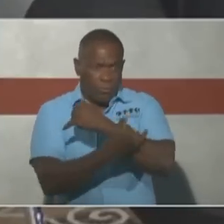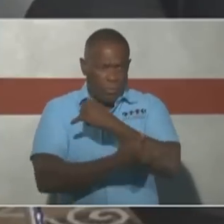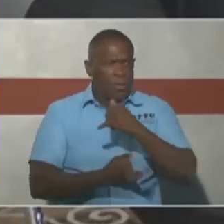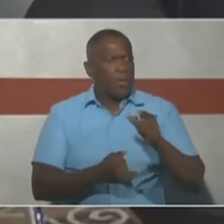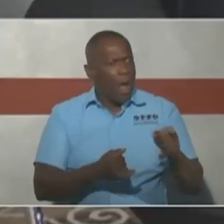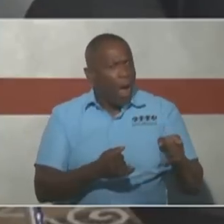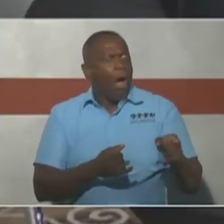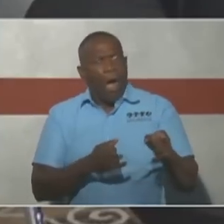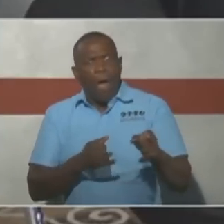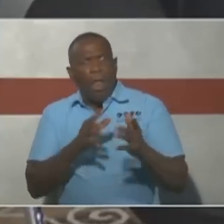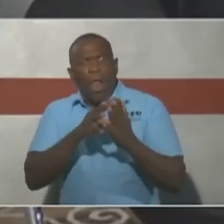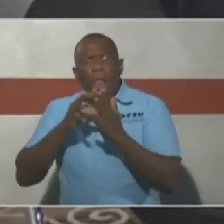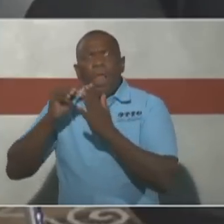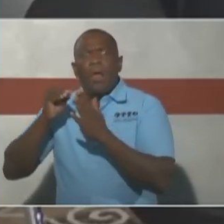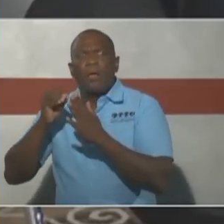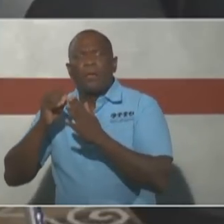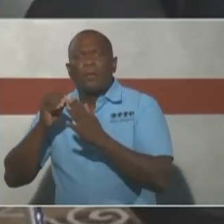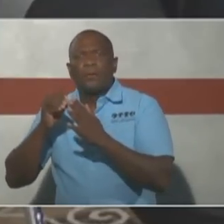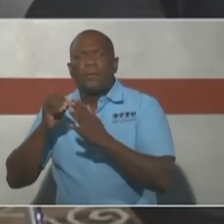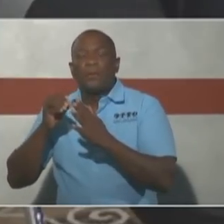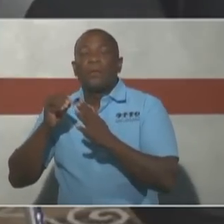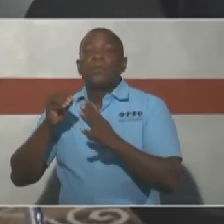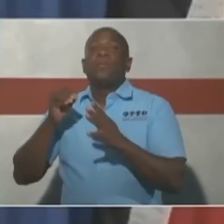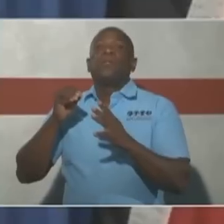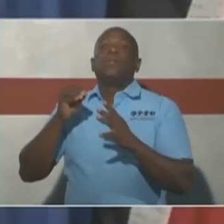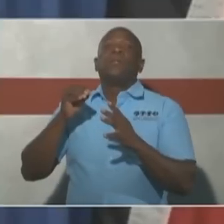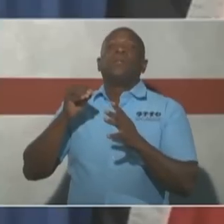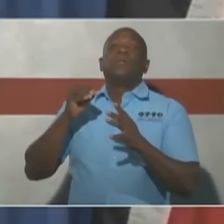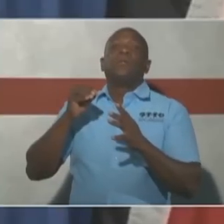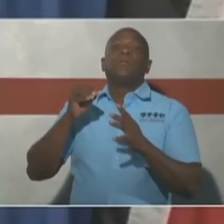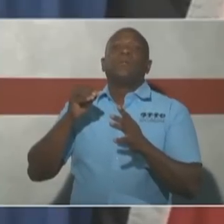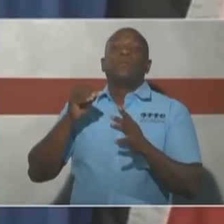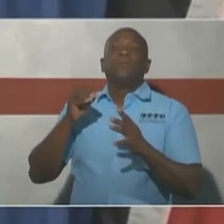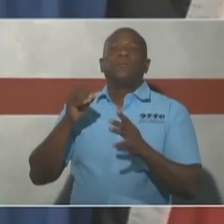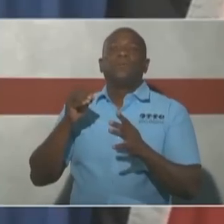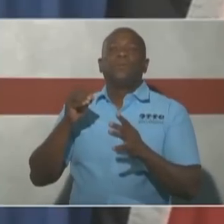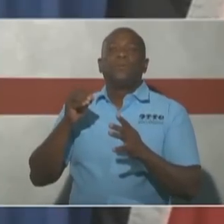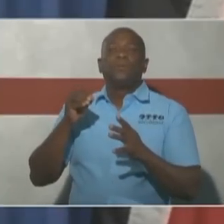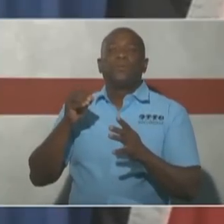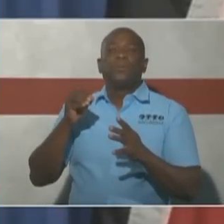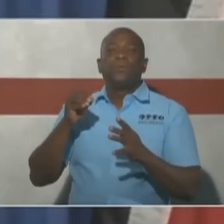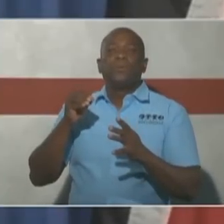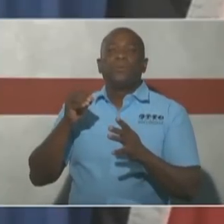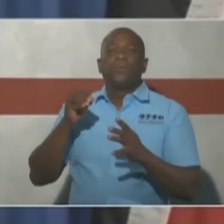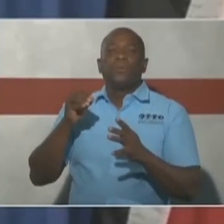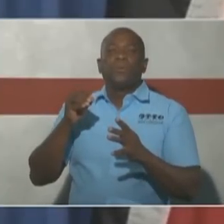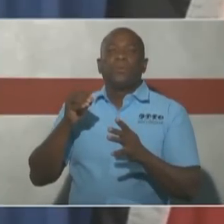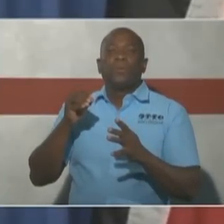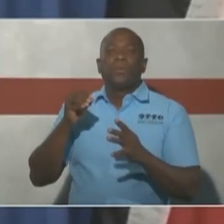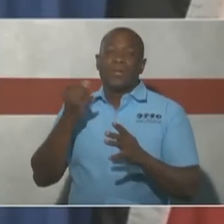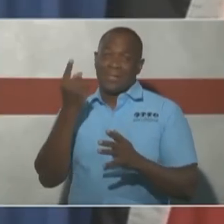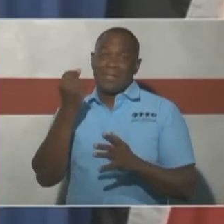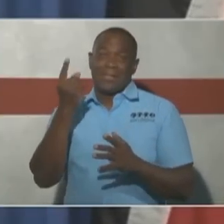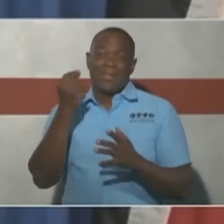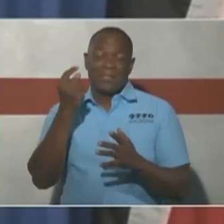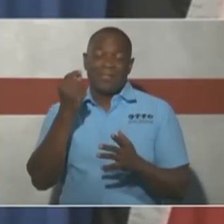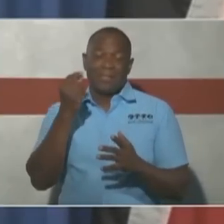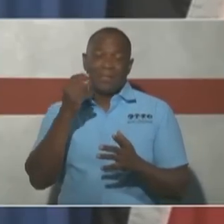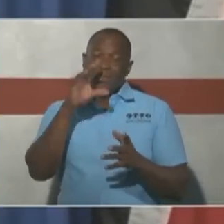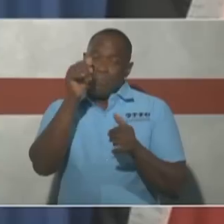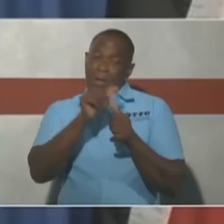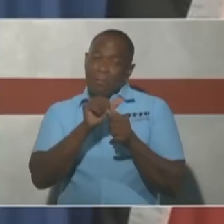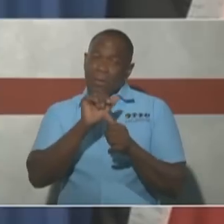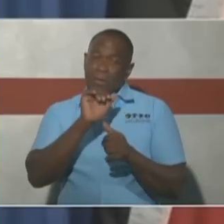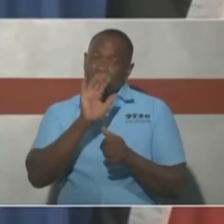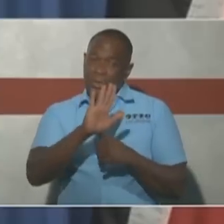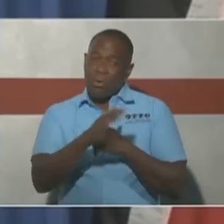now because the variants they're here already, right? But given what is going on in the rest of the world, particularly China and even in the